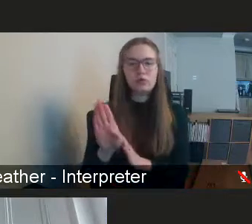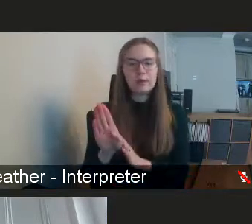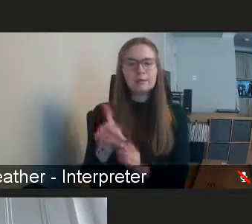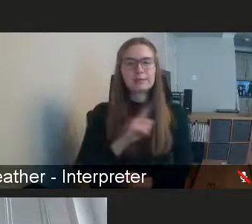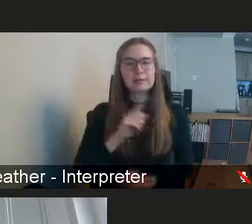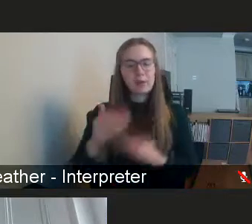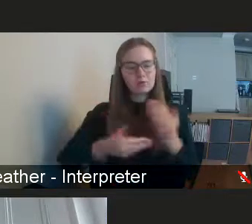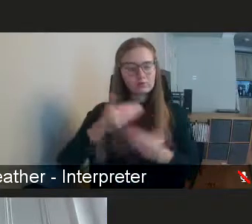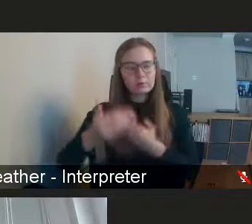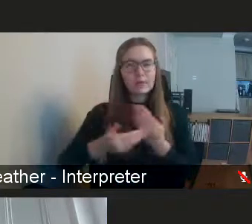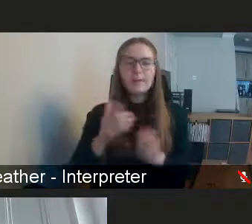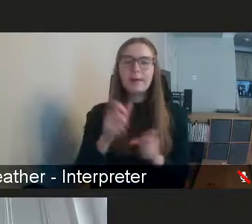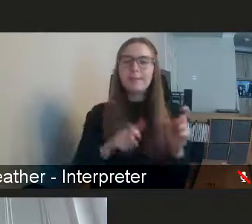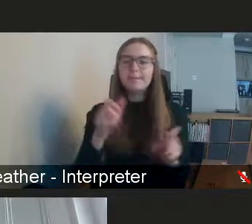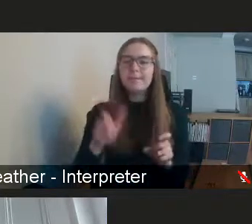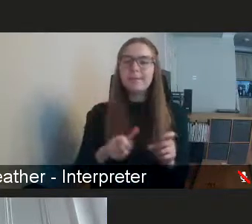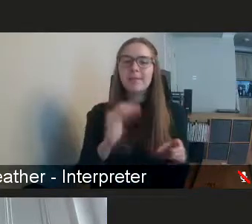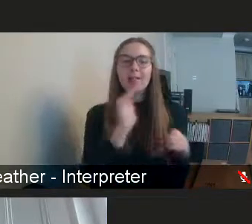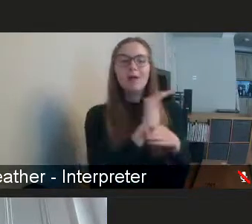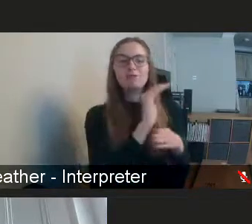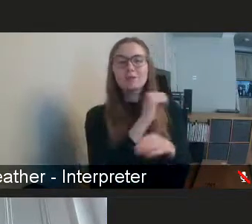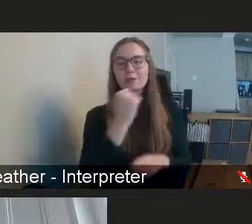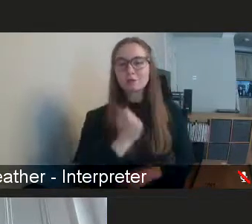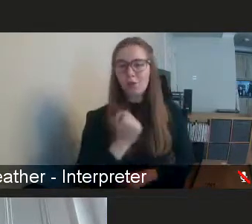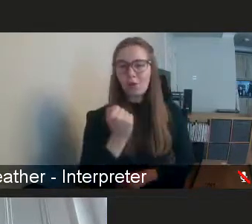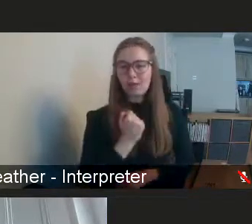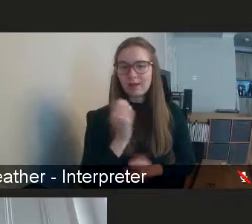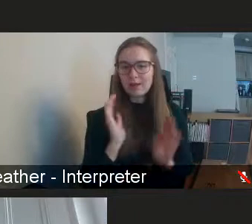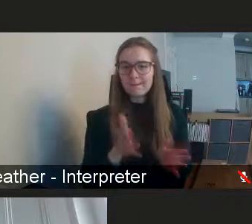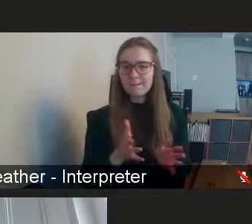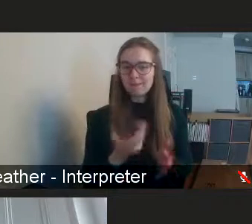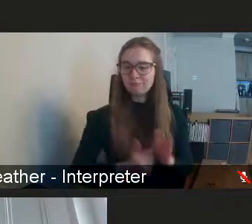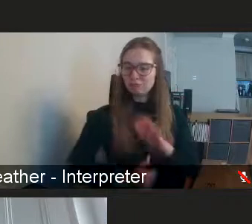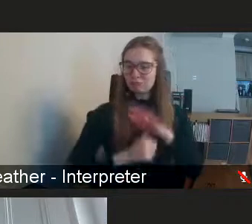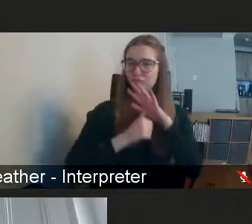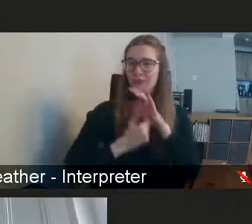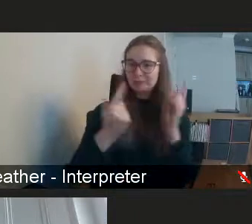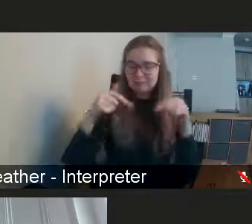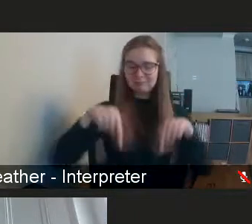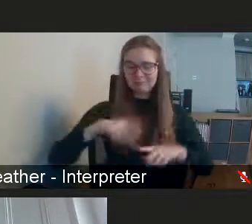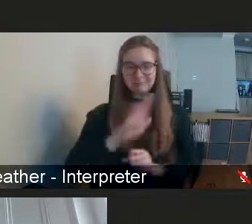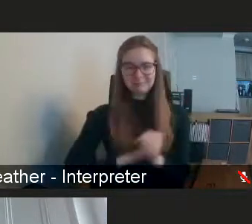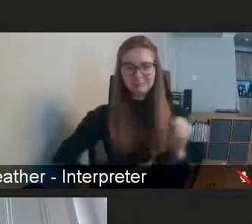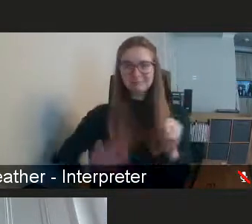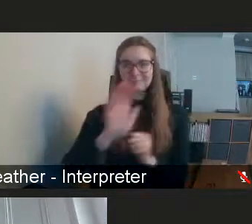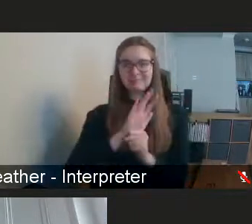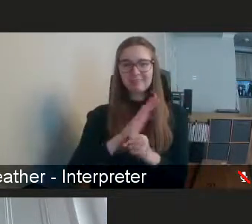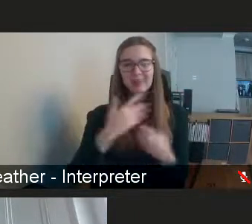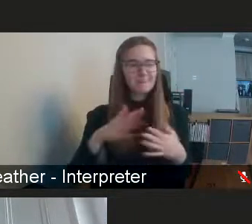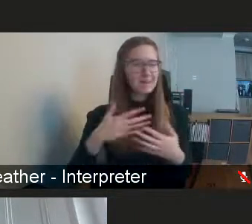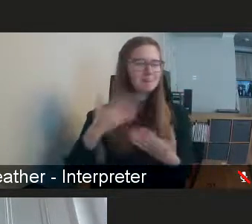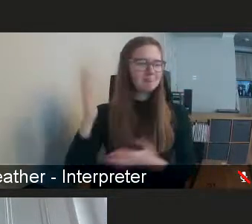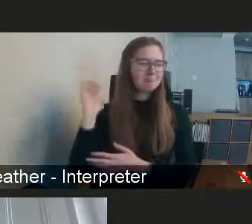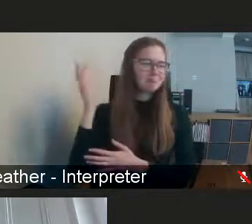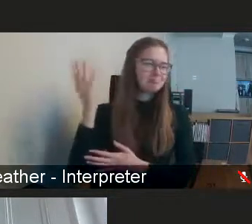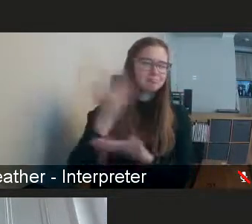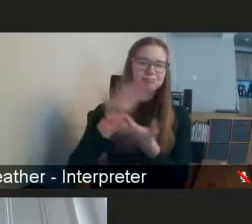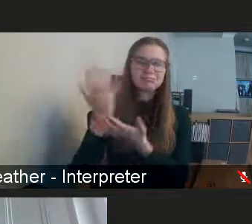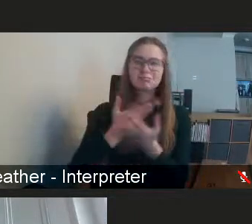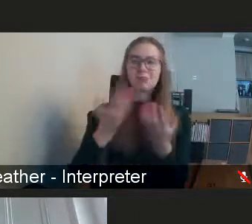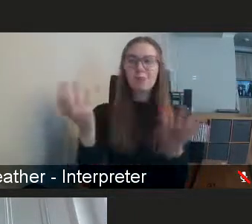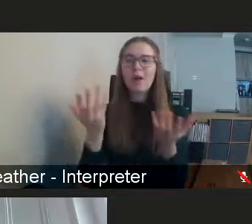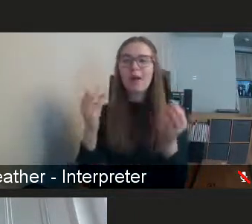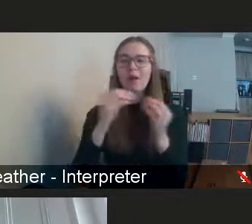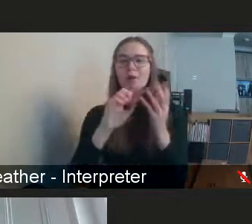on. But people outside Scotland have been very impressed by what's going on. I have done so many talks in Brussels,